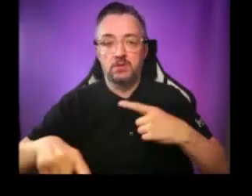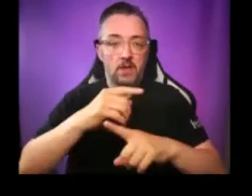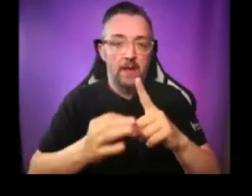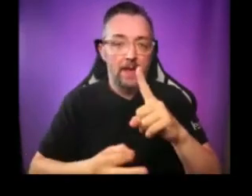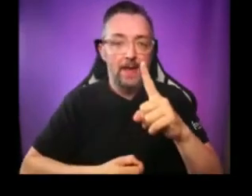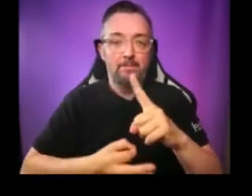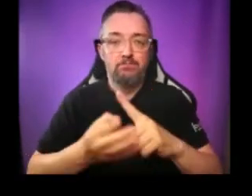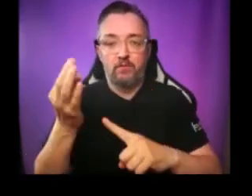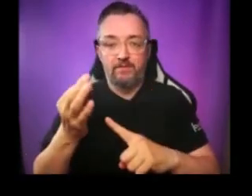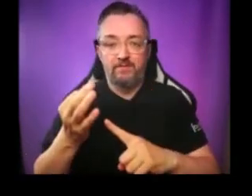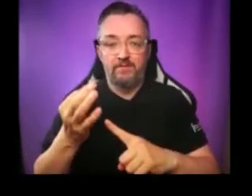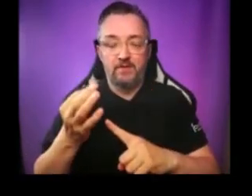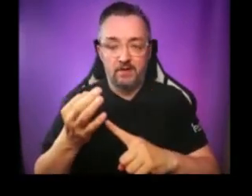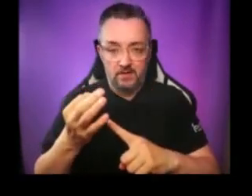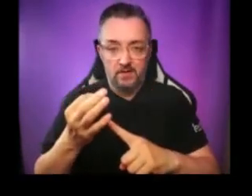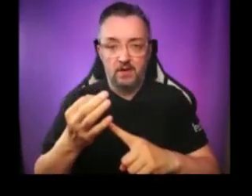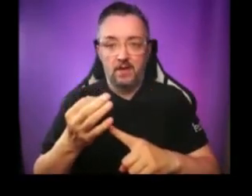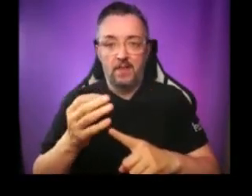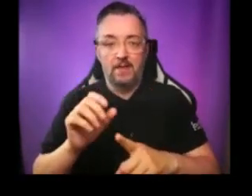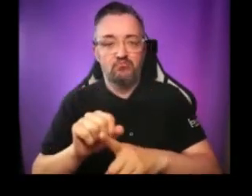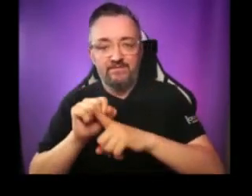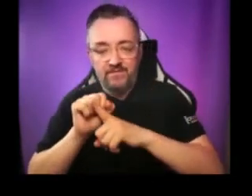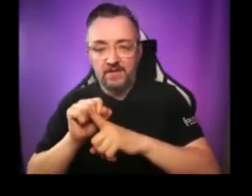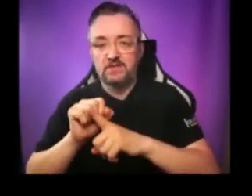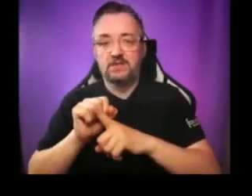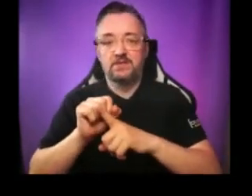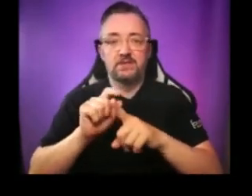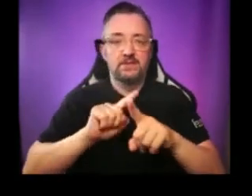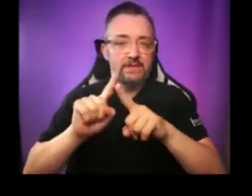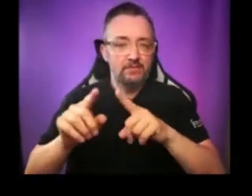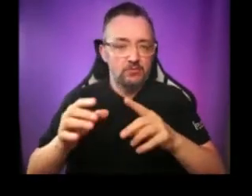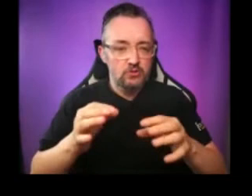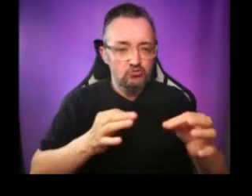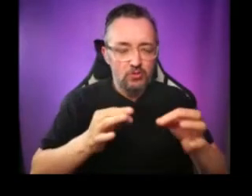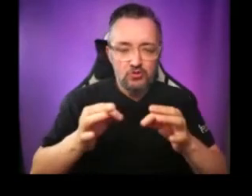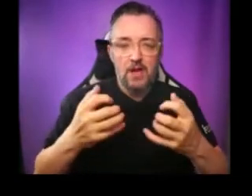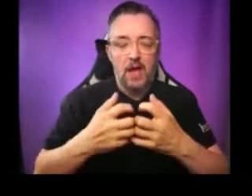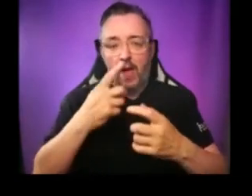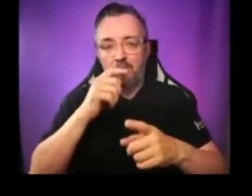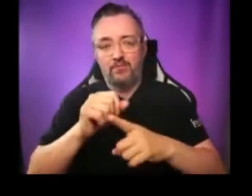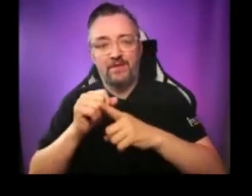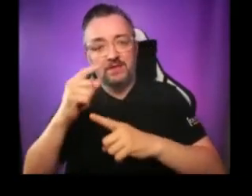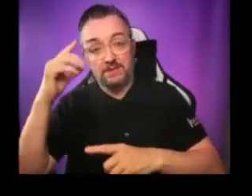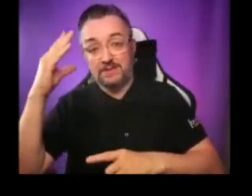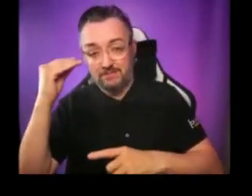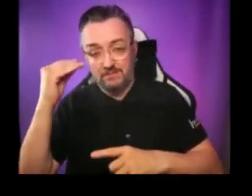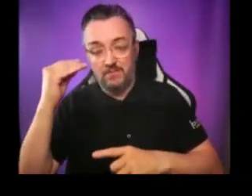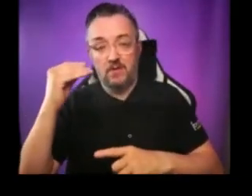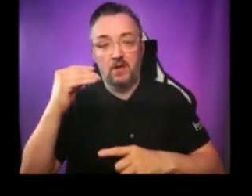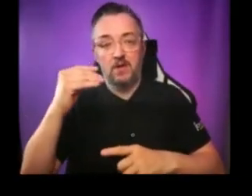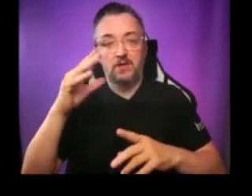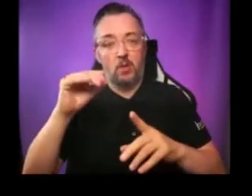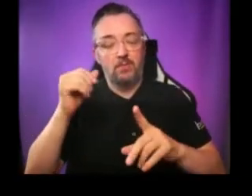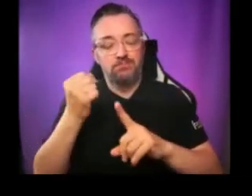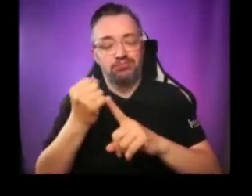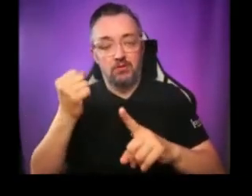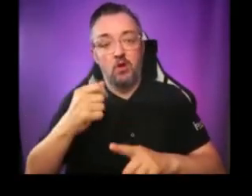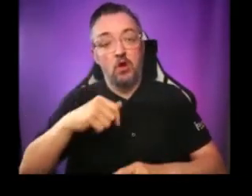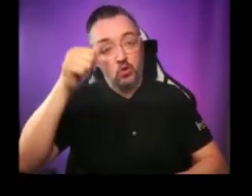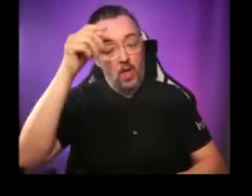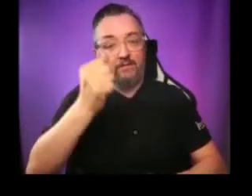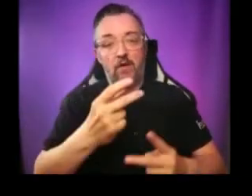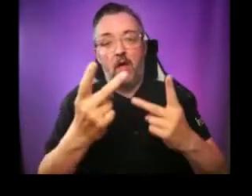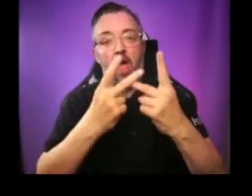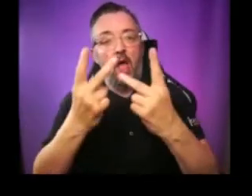evidence-based concussion prevention and education strategies, I also support that we must not lose sight of the other modifiable risk